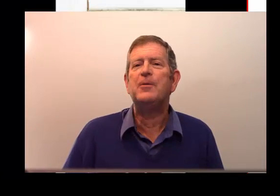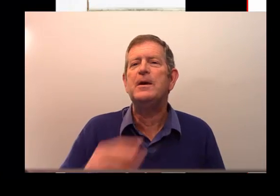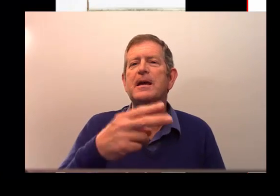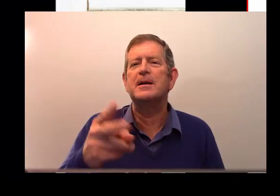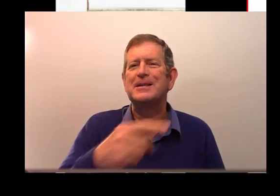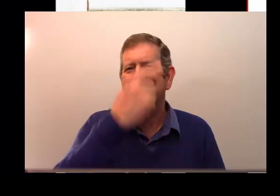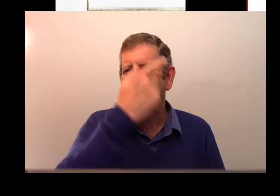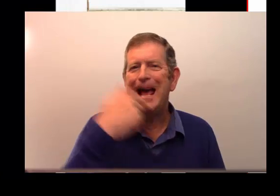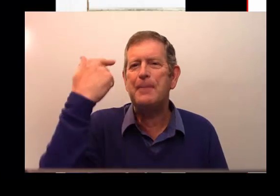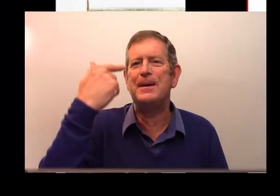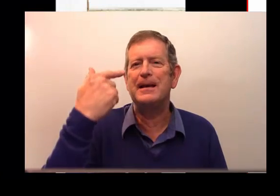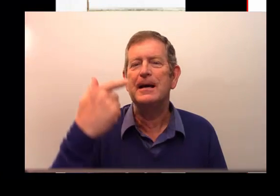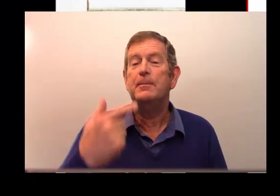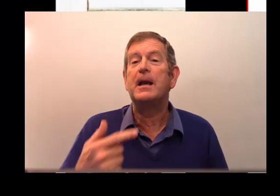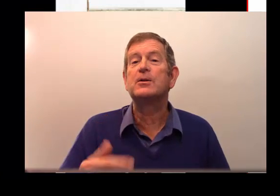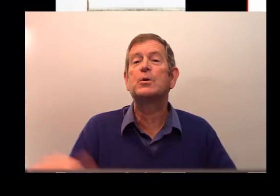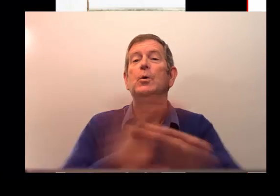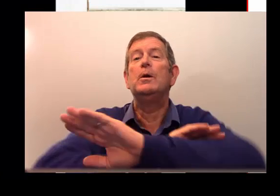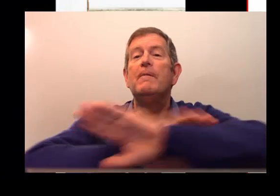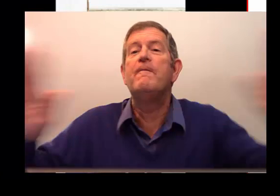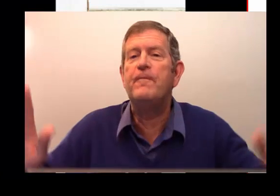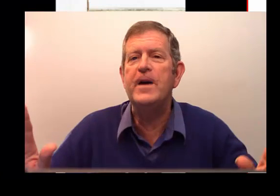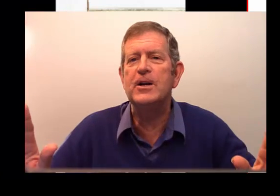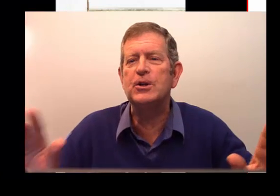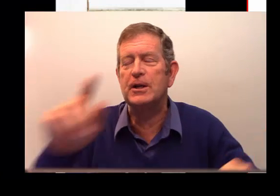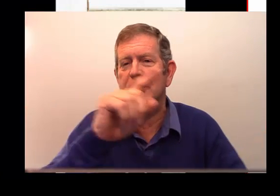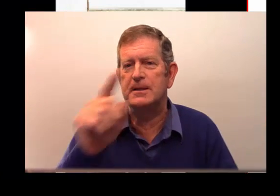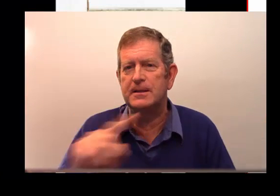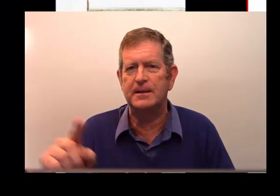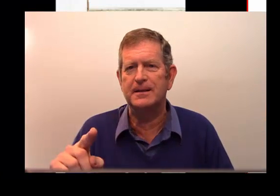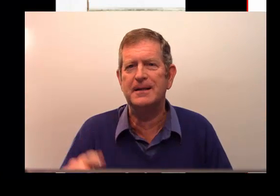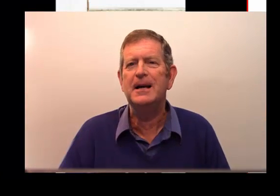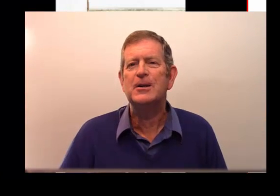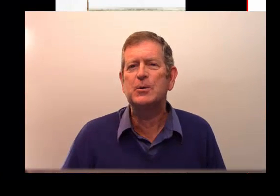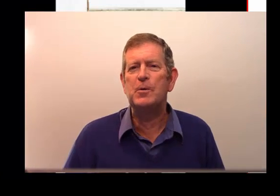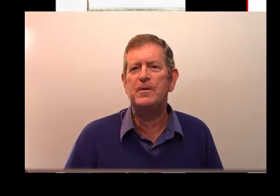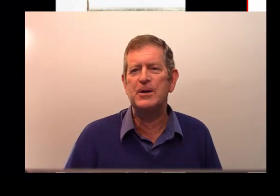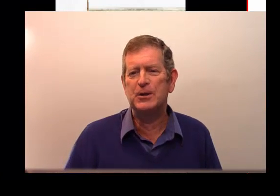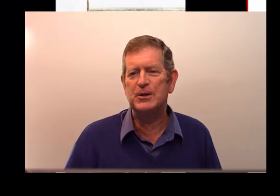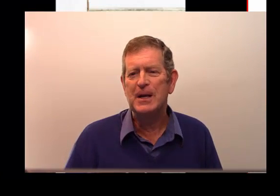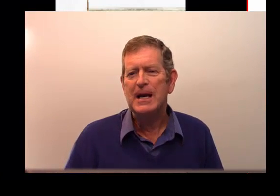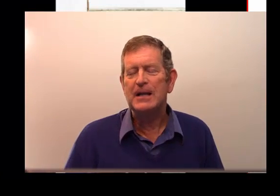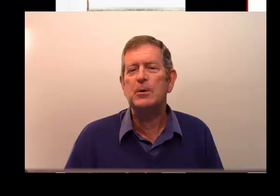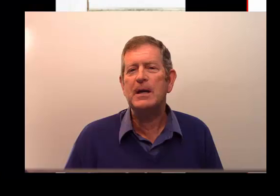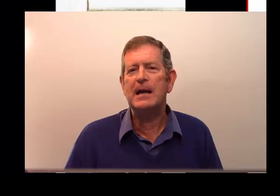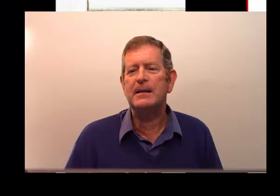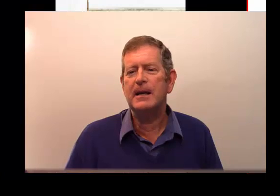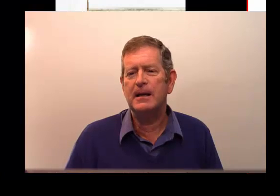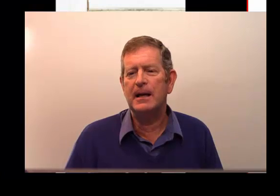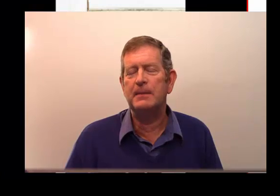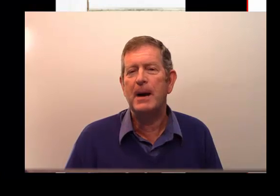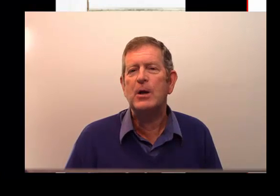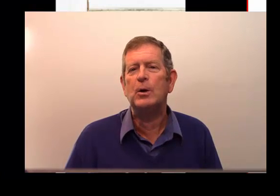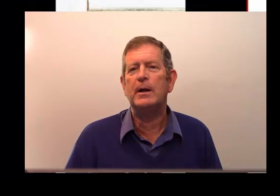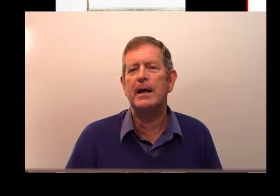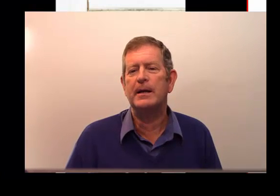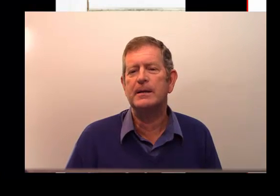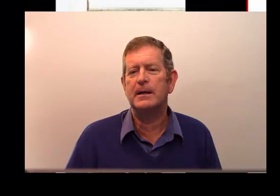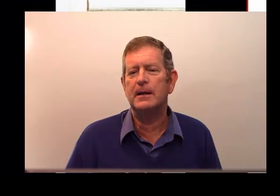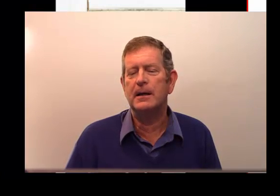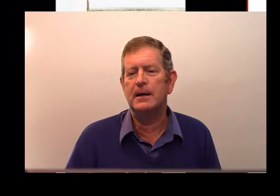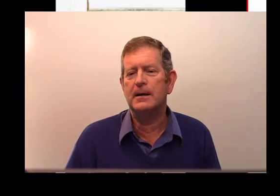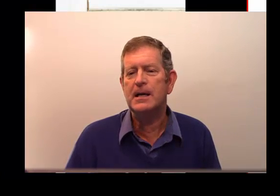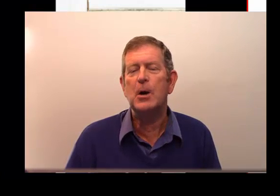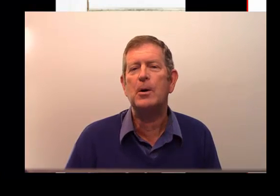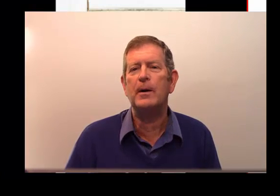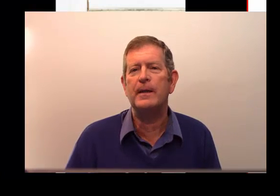and Kathy is happy because school finishes. School finishes. And so Kathy and Michael